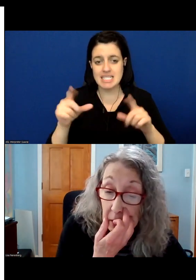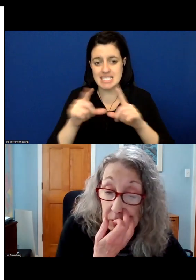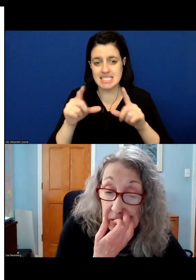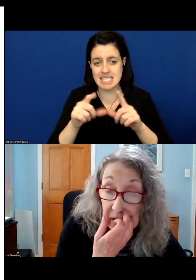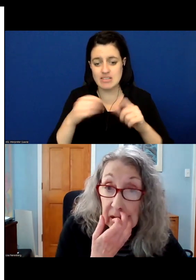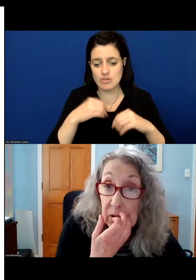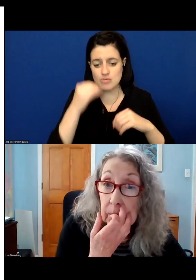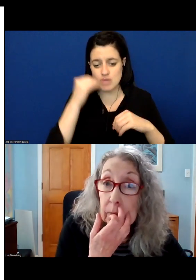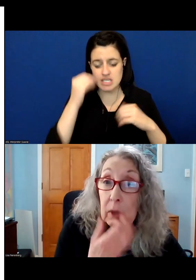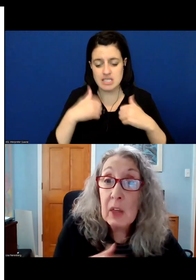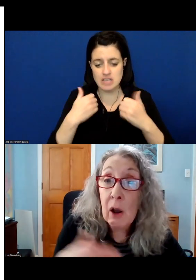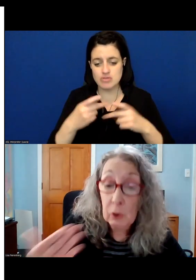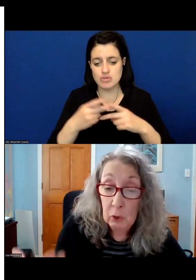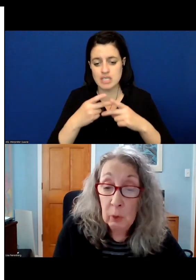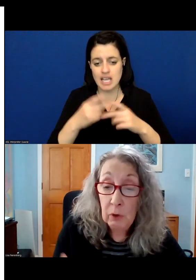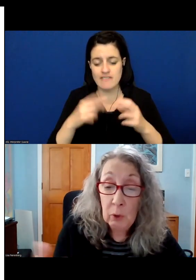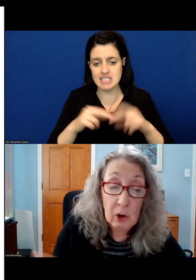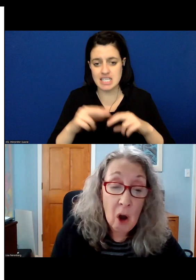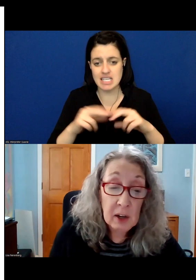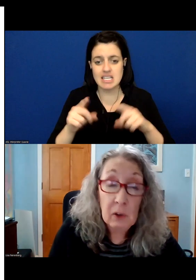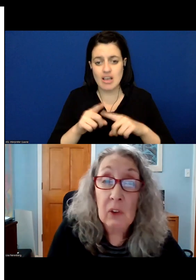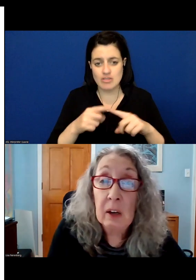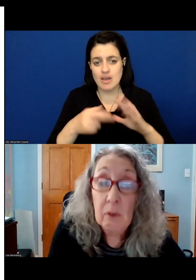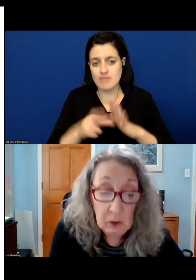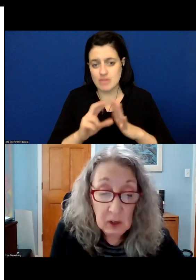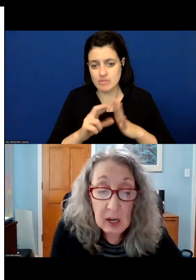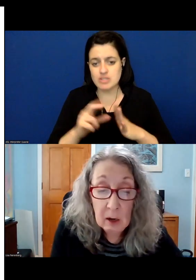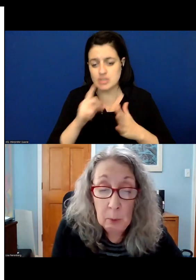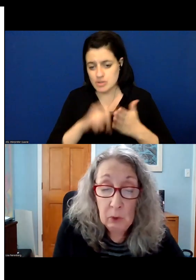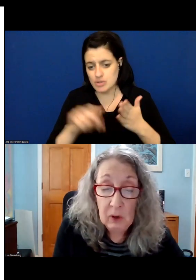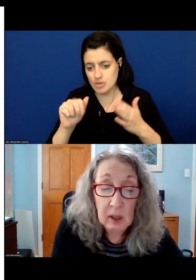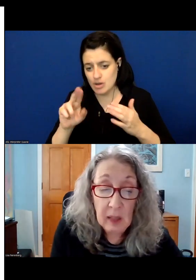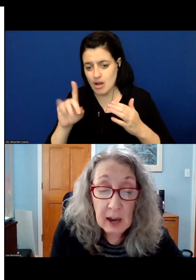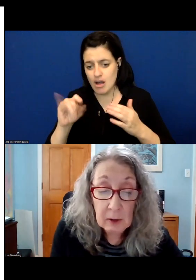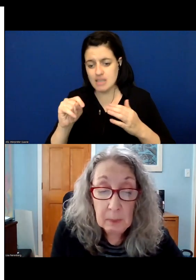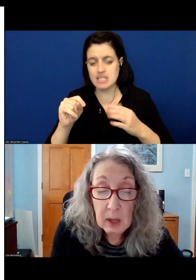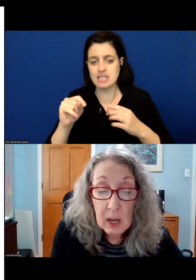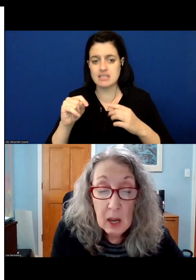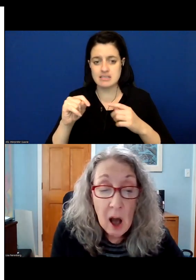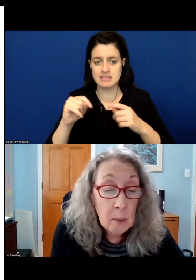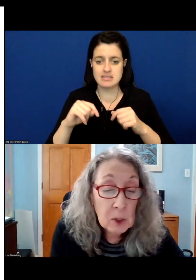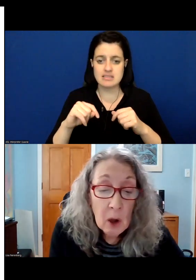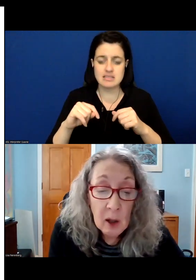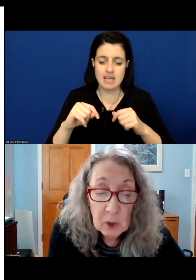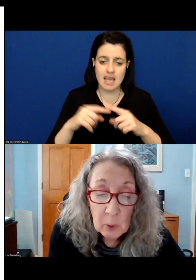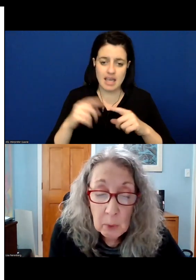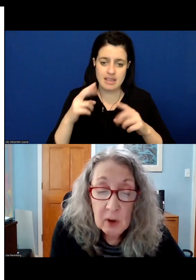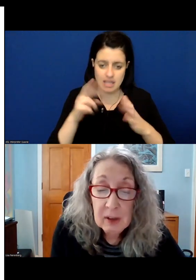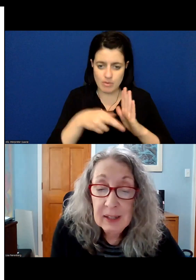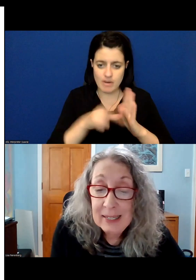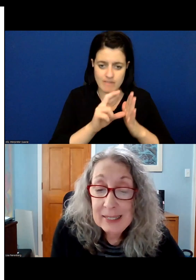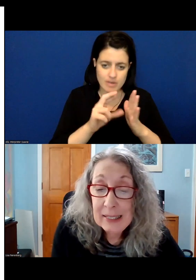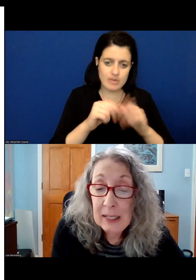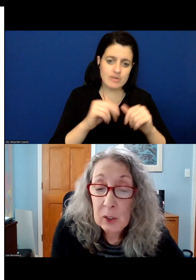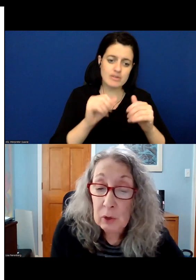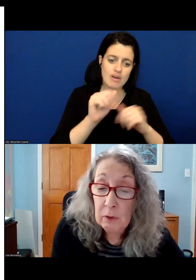residential care facilities. They also do reviews and audits and investigate abuse and neglect. Ombudsmen also report